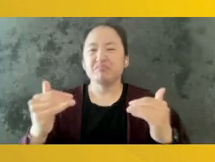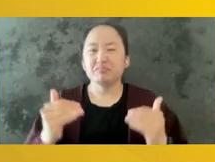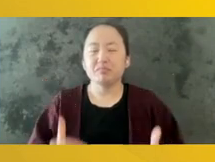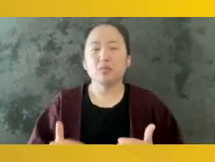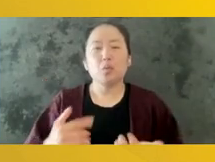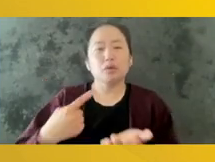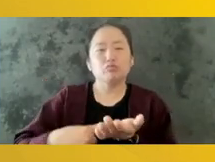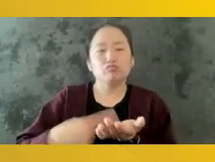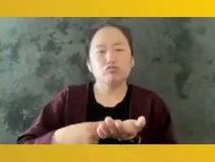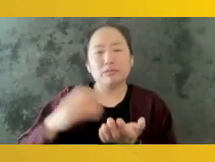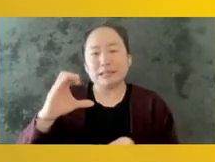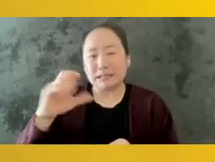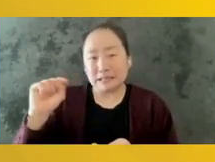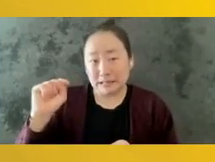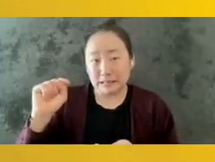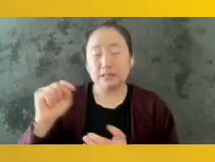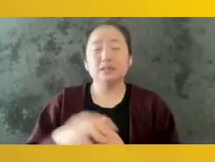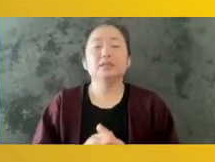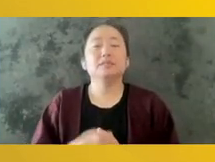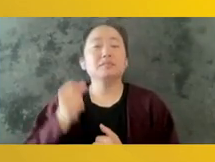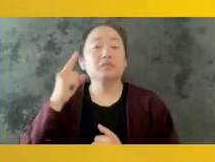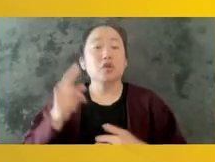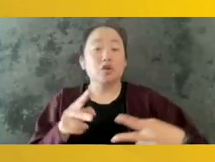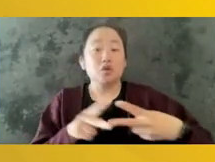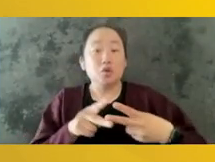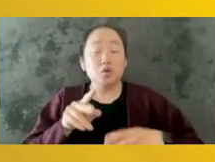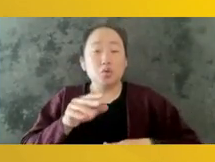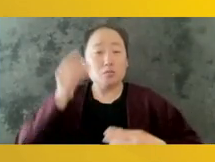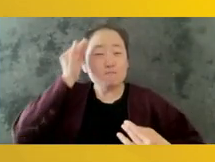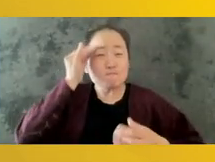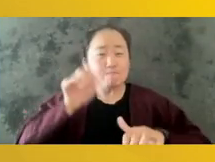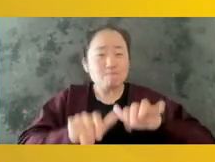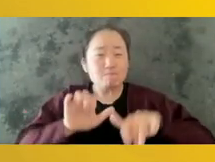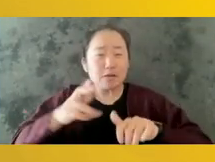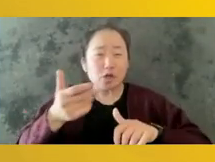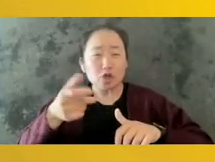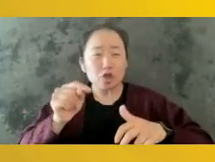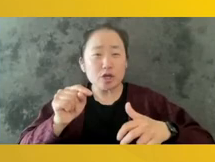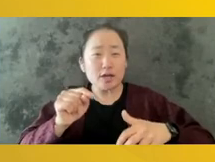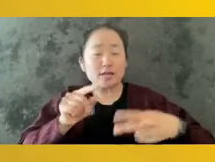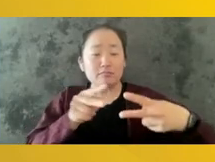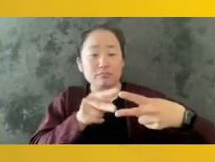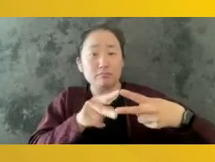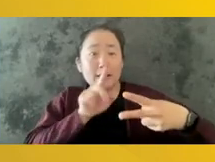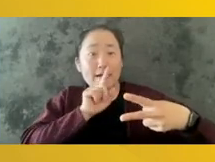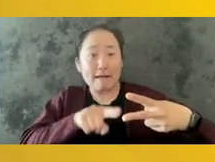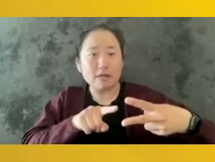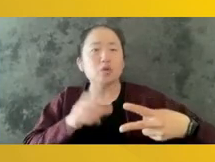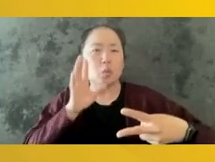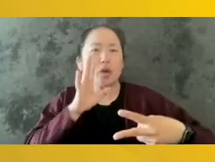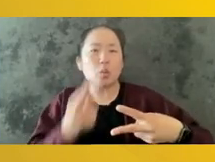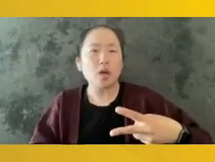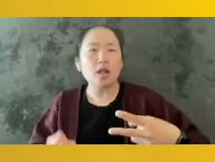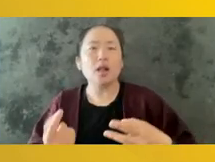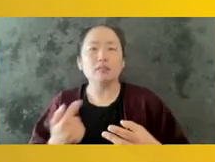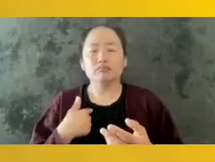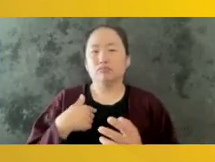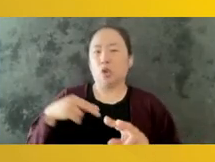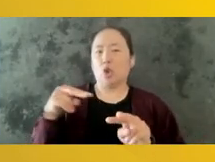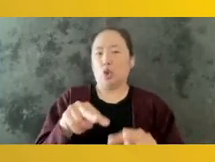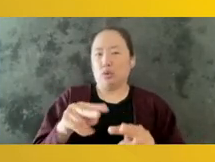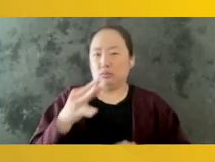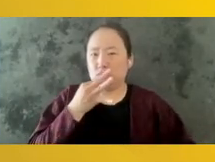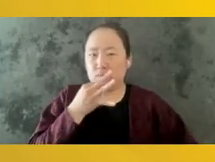but we'll come back to the answers that you shared in the chat in a minute. Next slide.